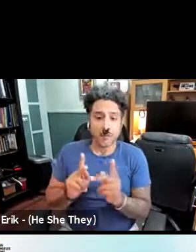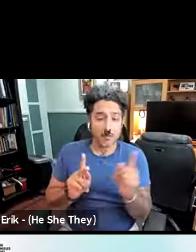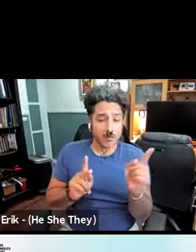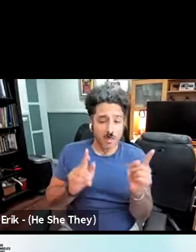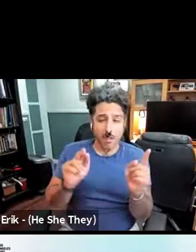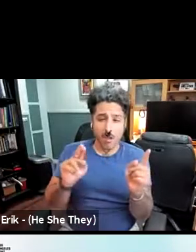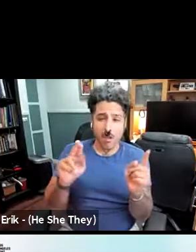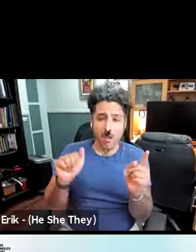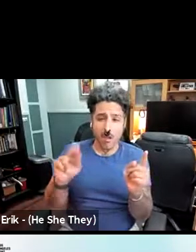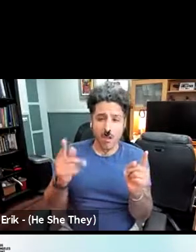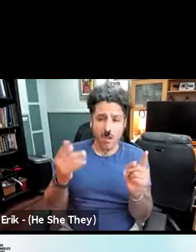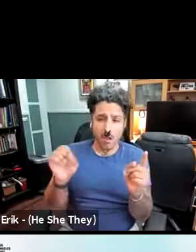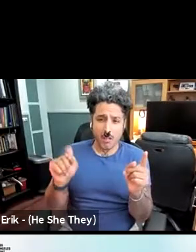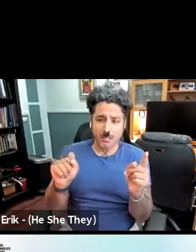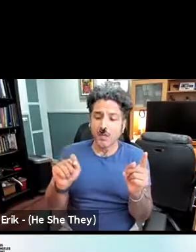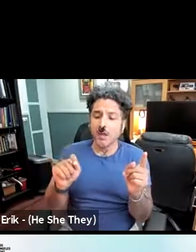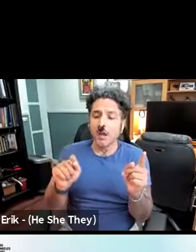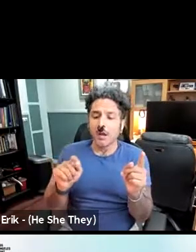I kind of want to start by